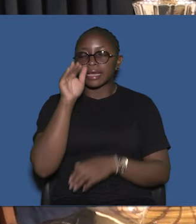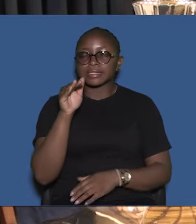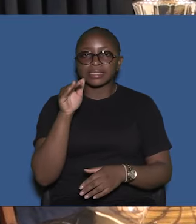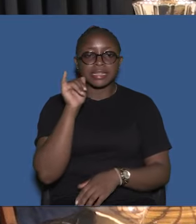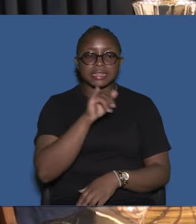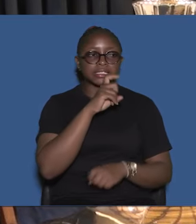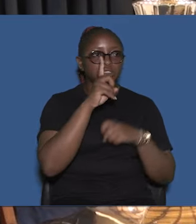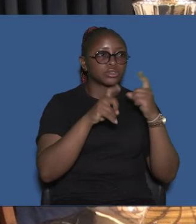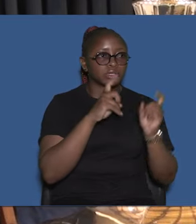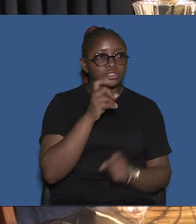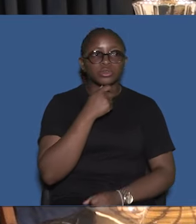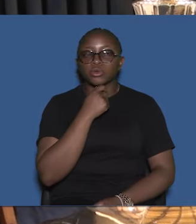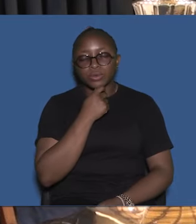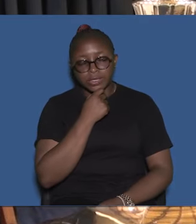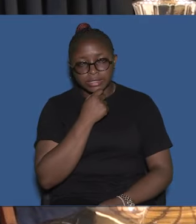wondering